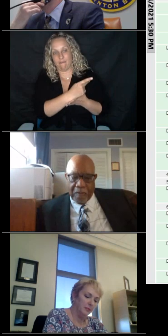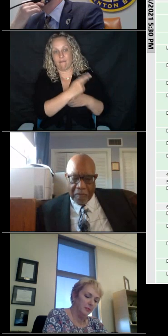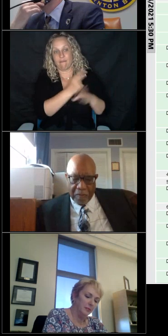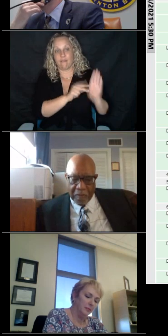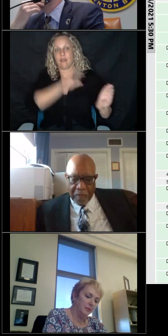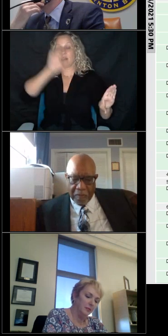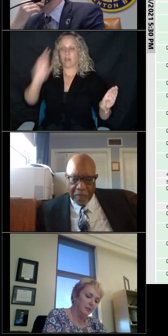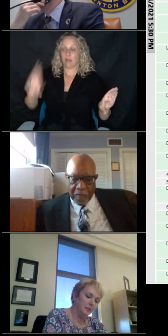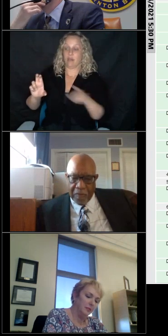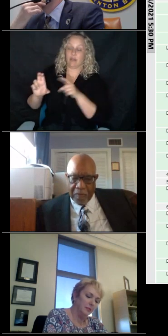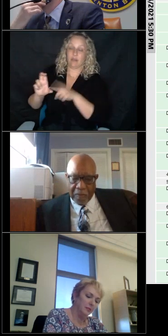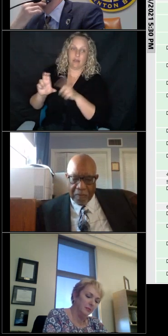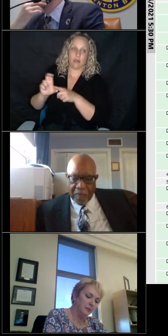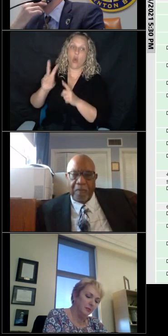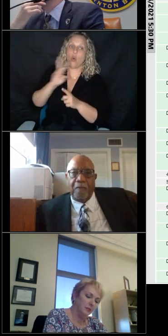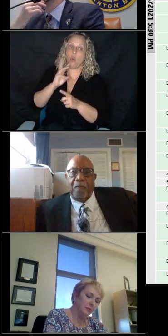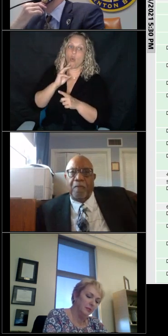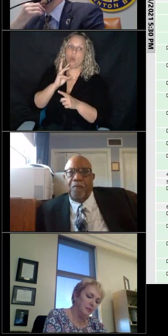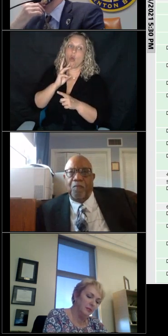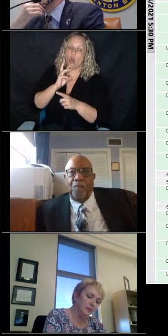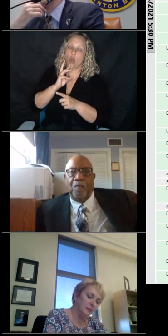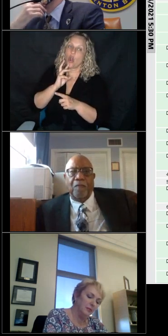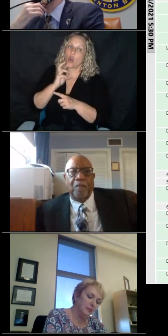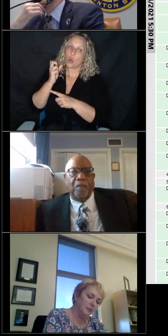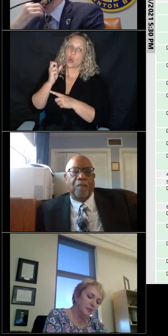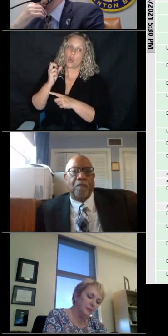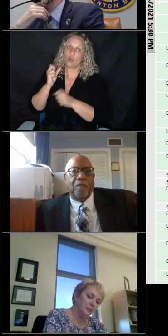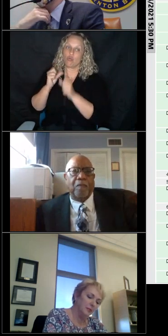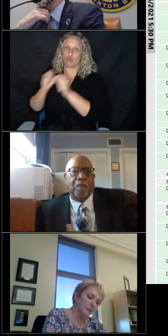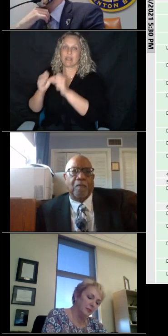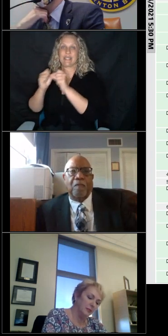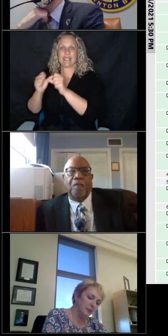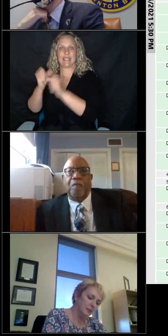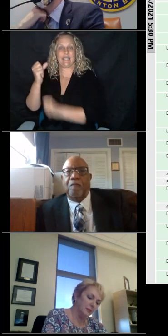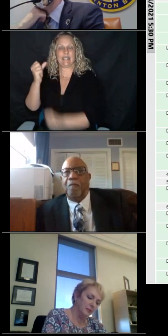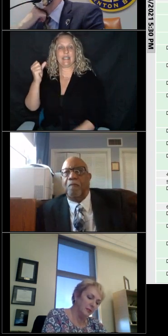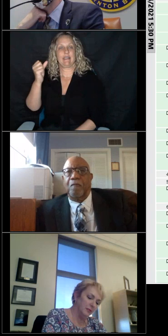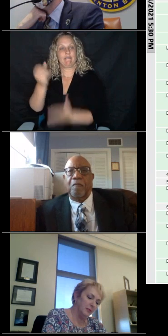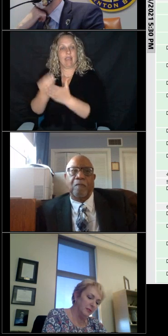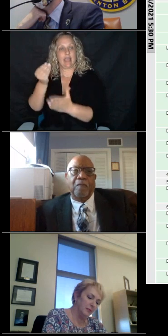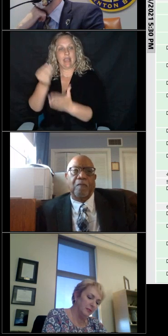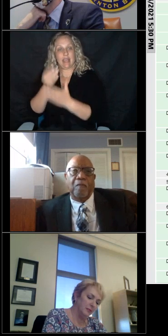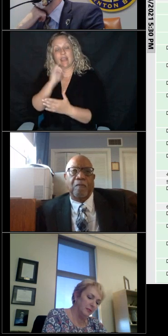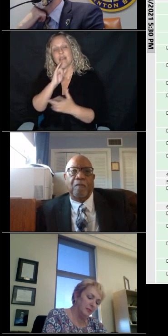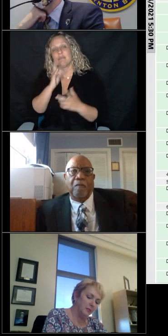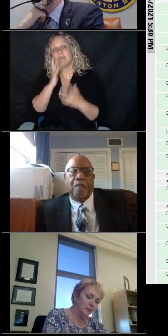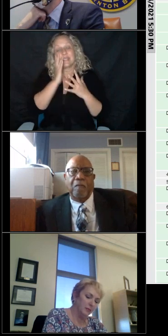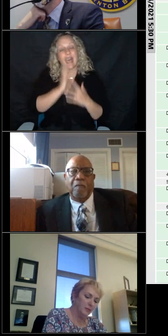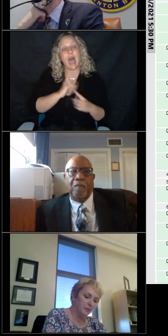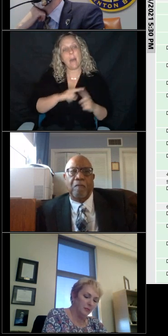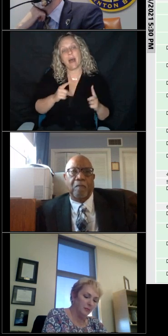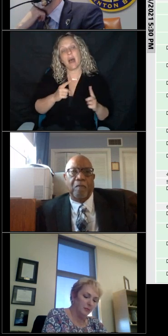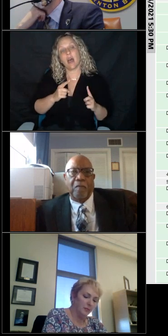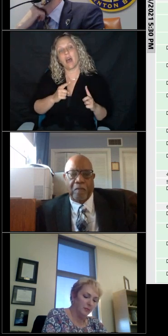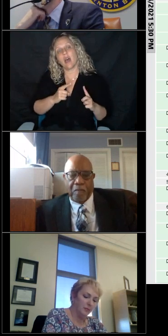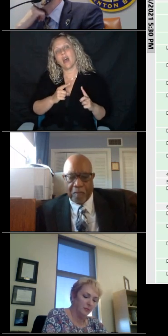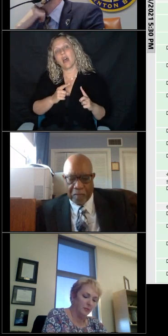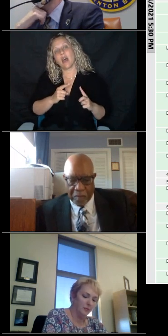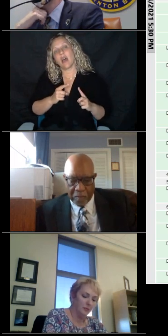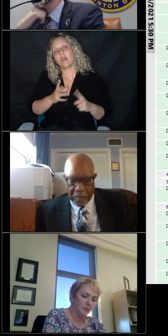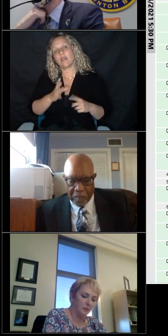to the Water Resiliency Fund, which is a great thing, but I'm sad that they took it from